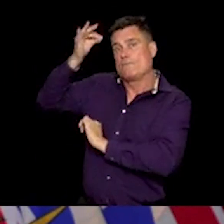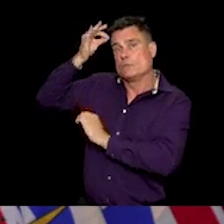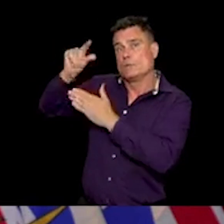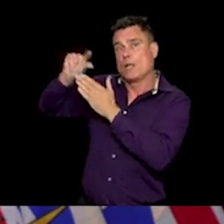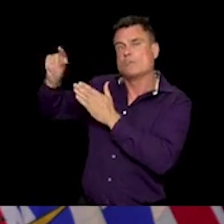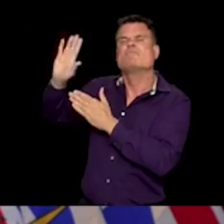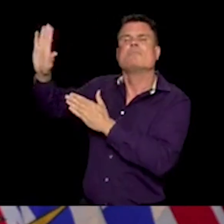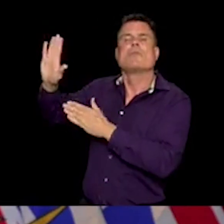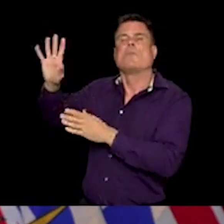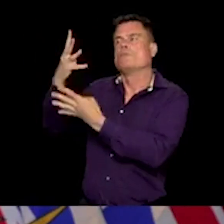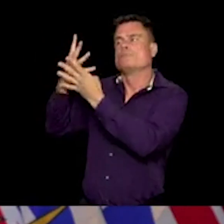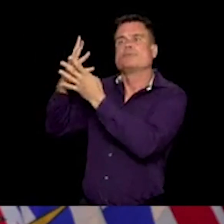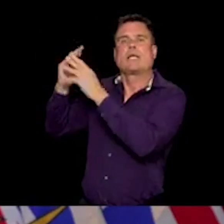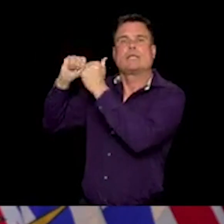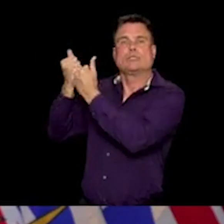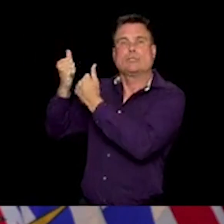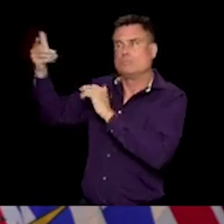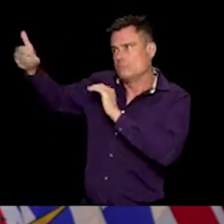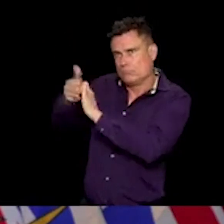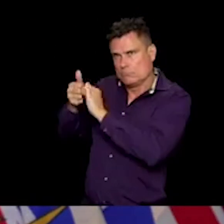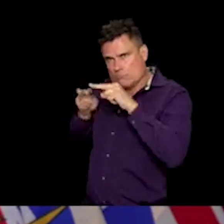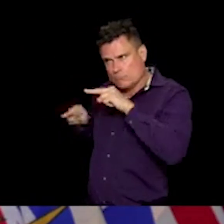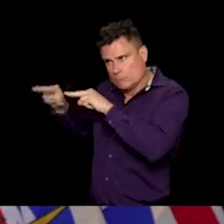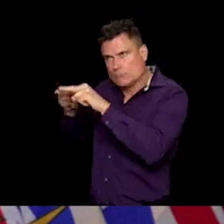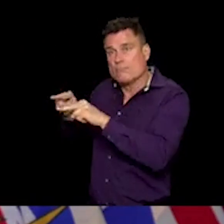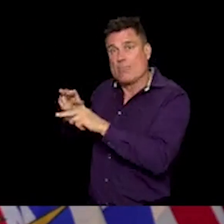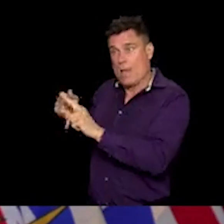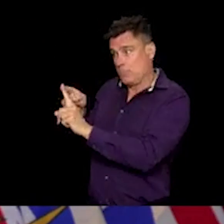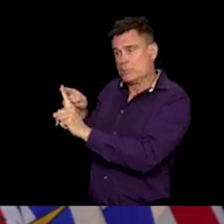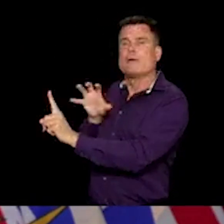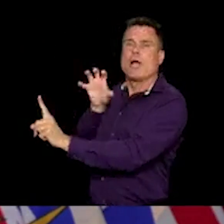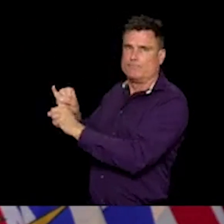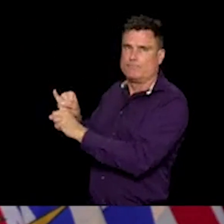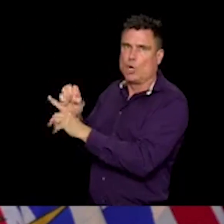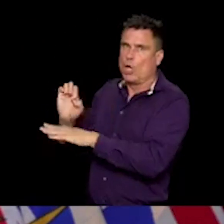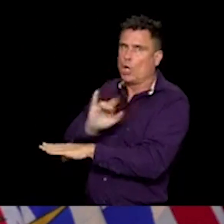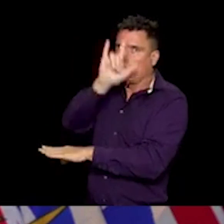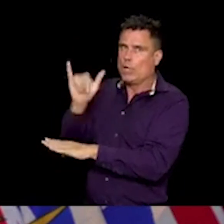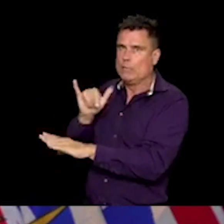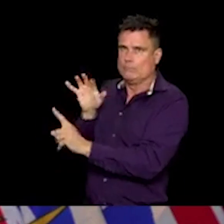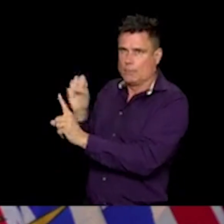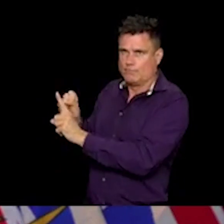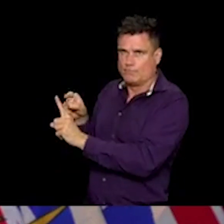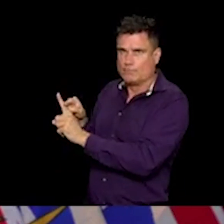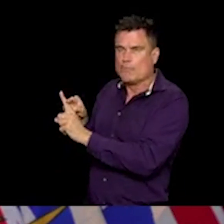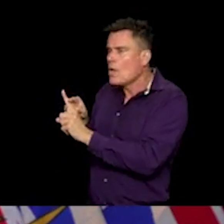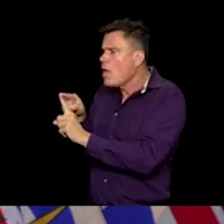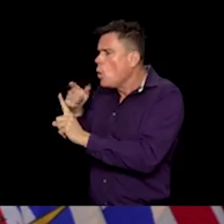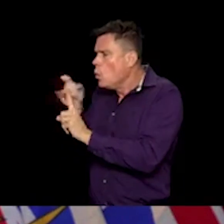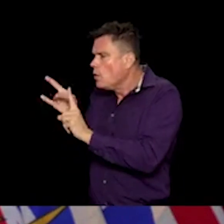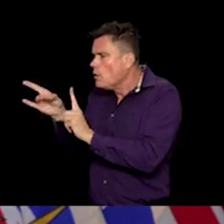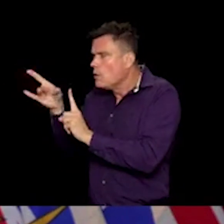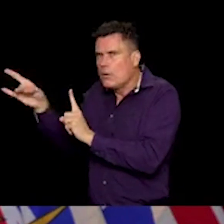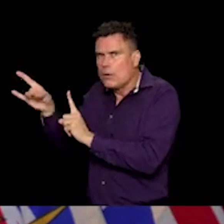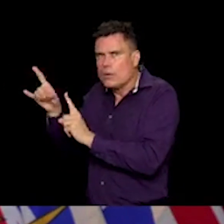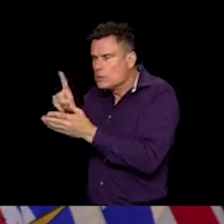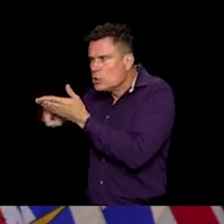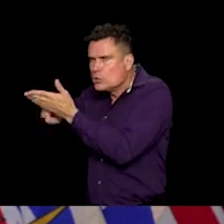outbreaks, we do have one additional outbreak where we have a single case, and that's in the Matsqui Federal